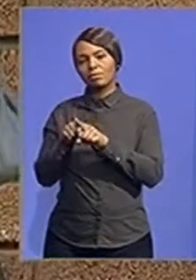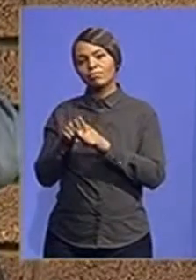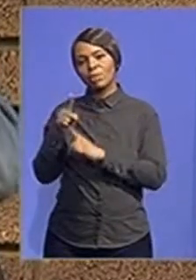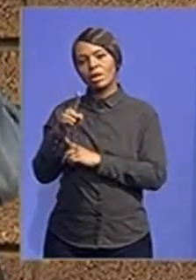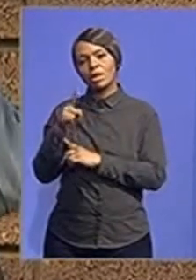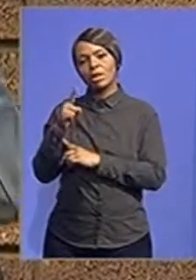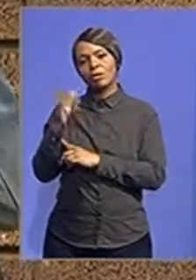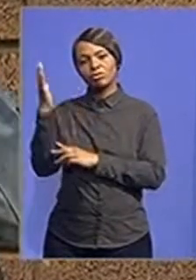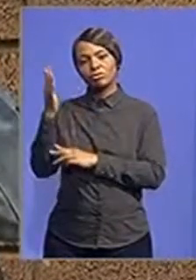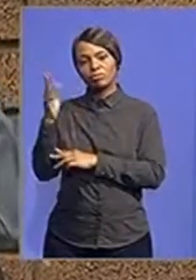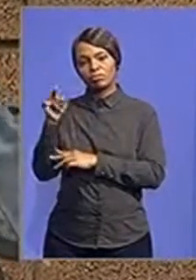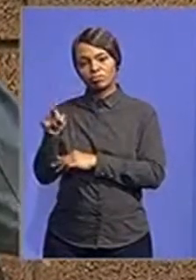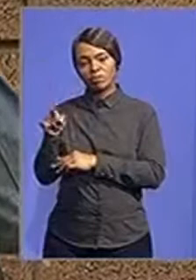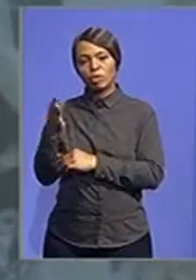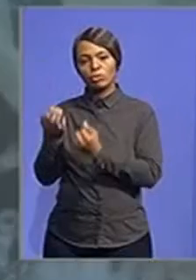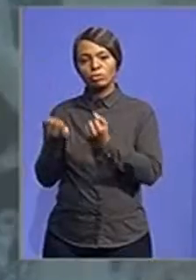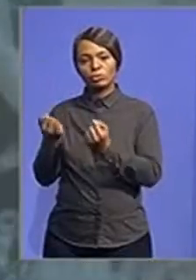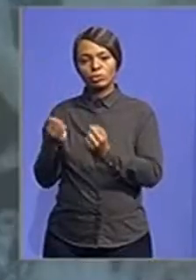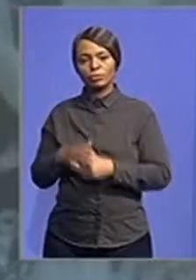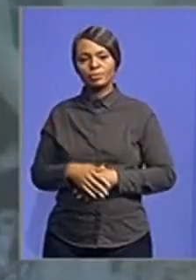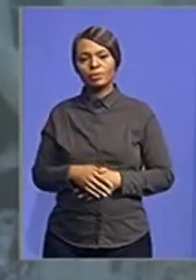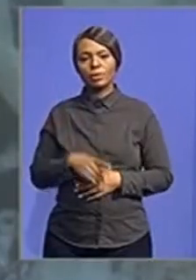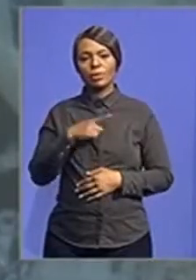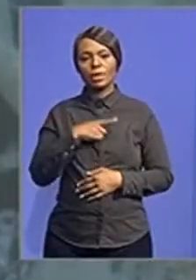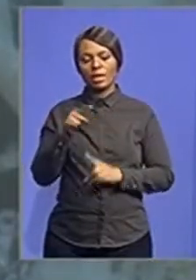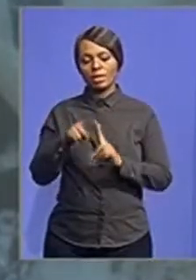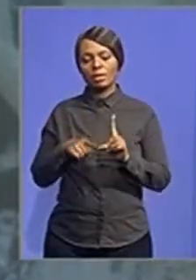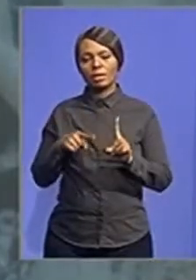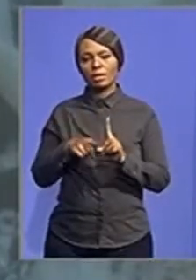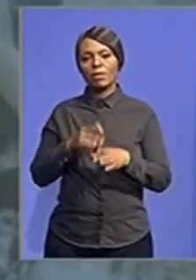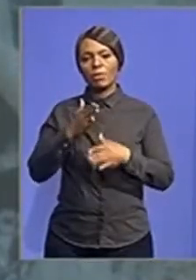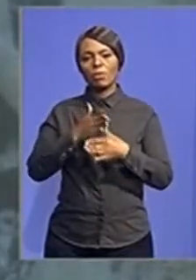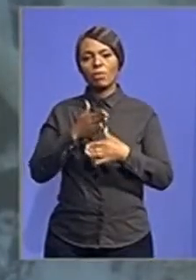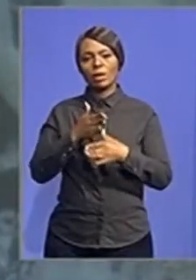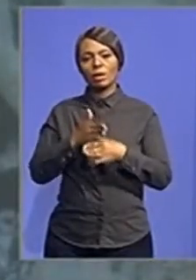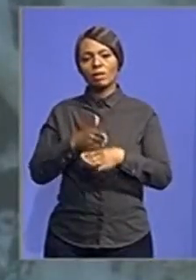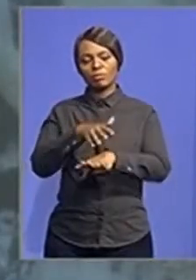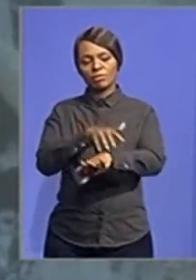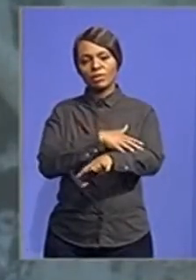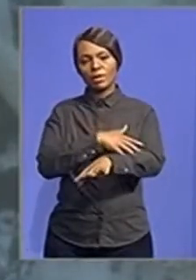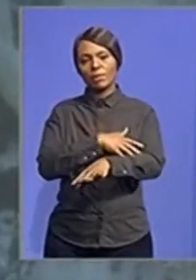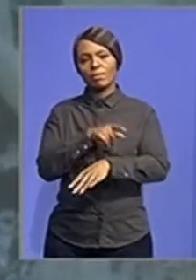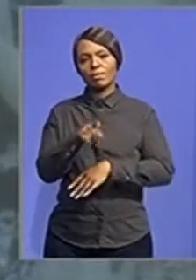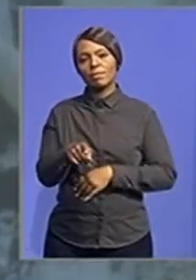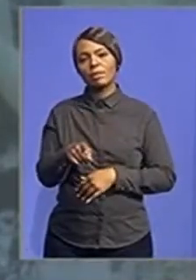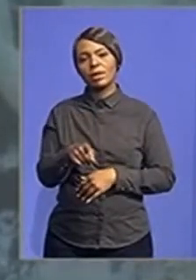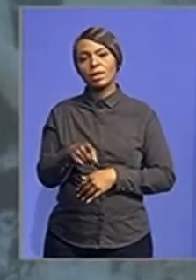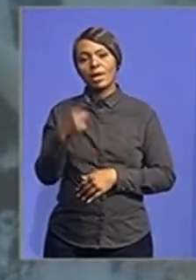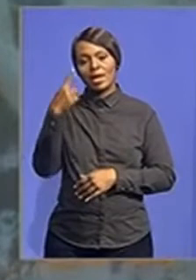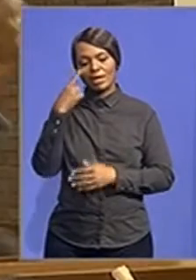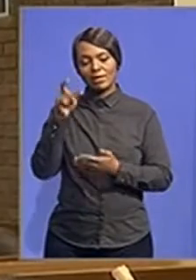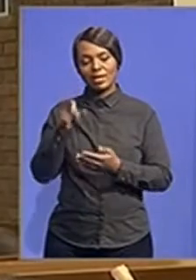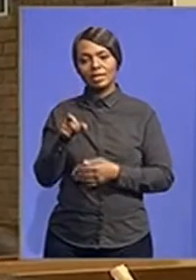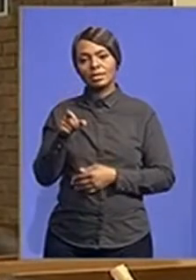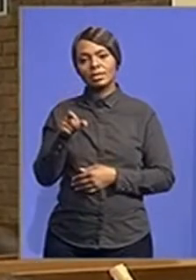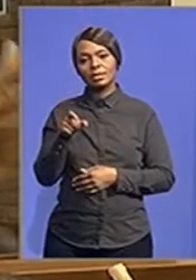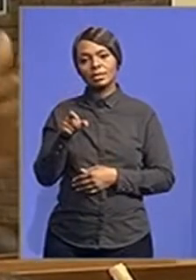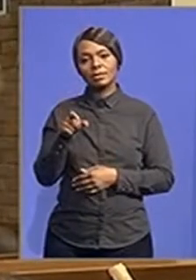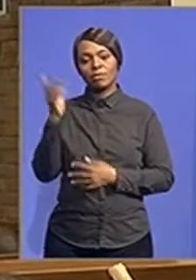bo tlhagisitsweng ke Tebogo Mokaedi jaaka modiri wa kopolasing wa Maloba. It is demeaning